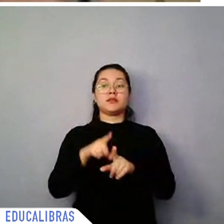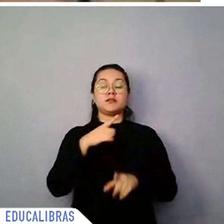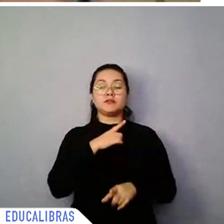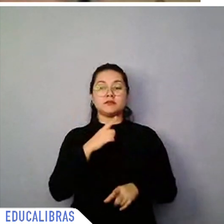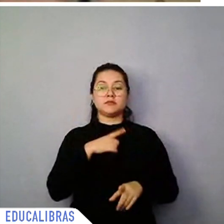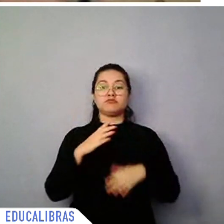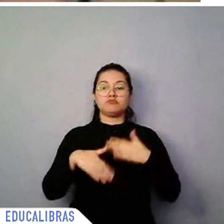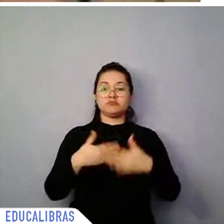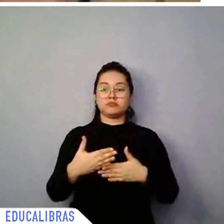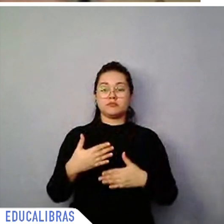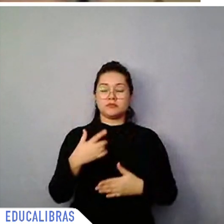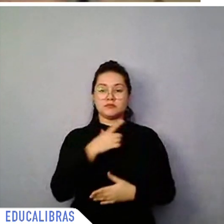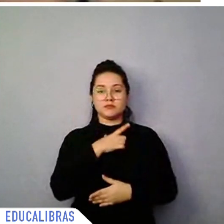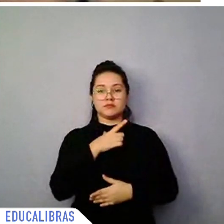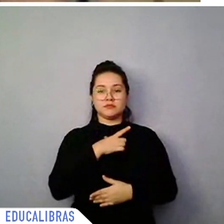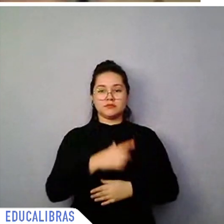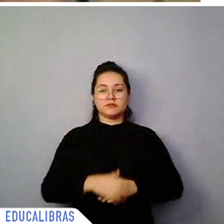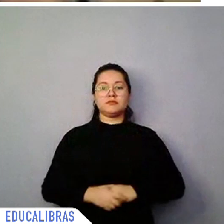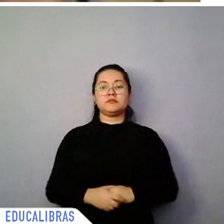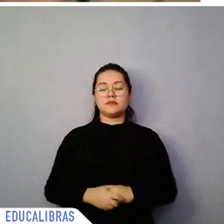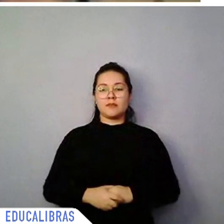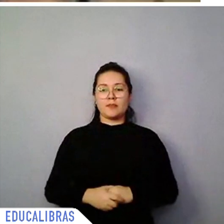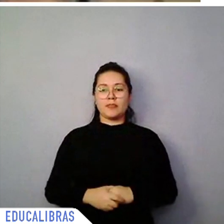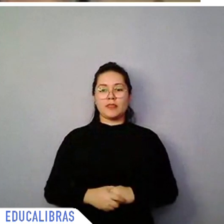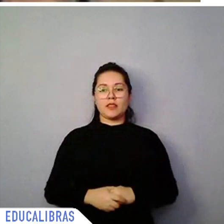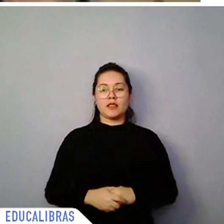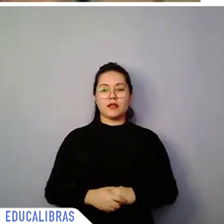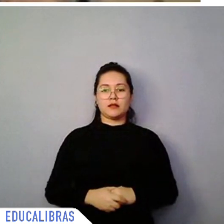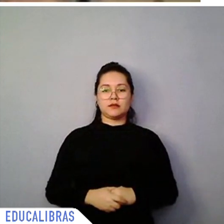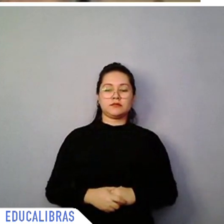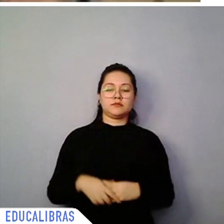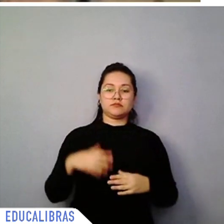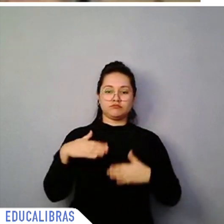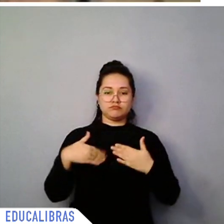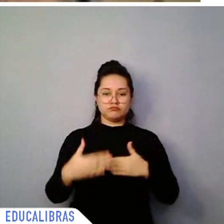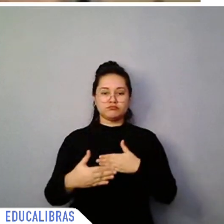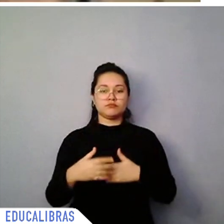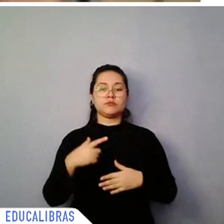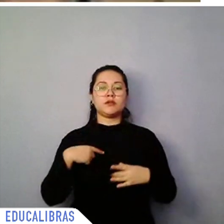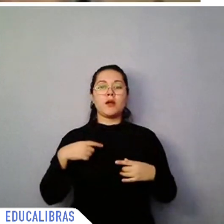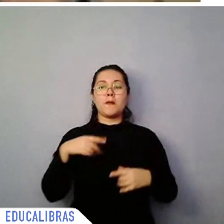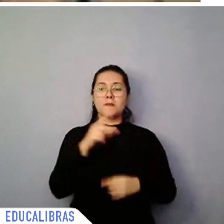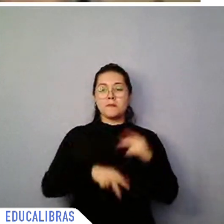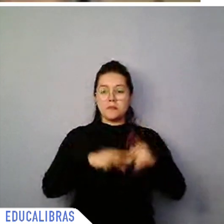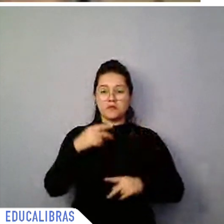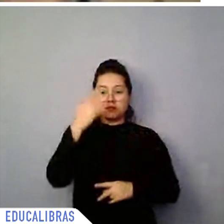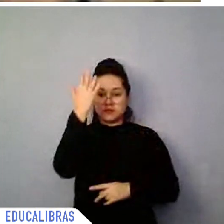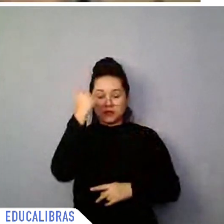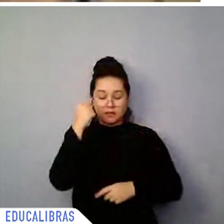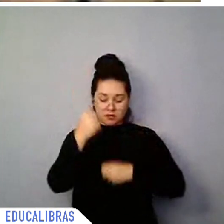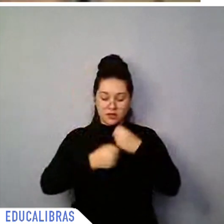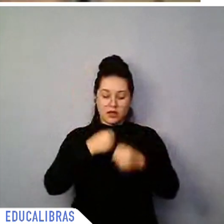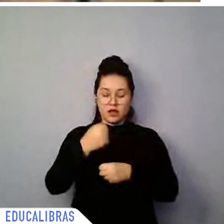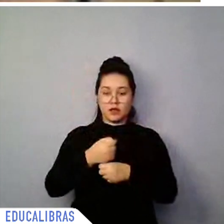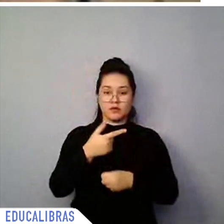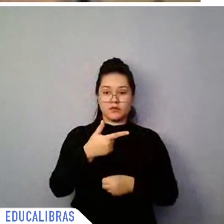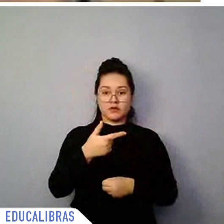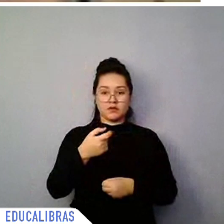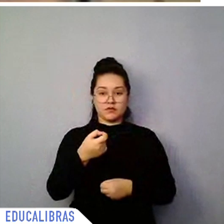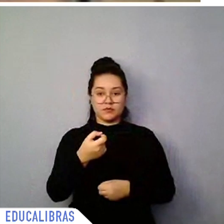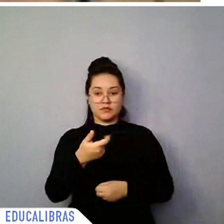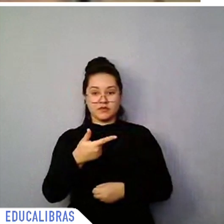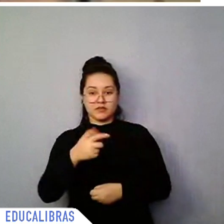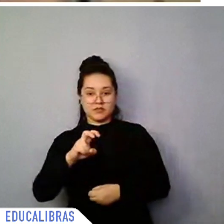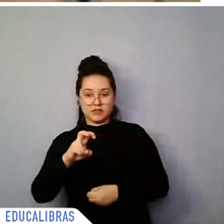housing, employment, everything for the women. We want this to be in the word of